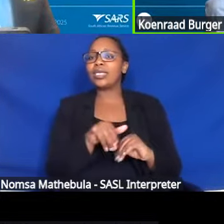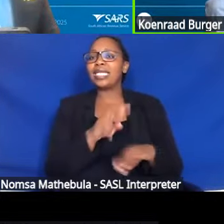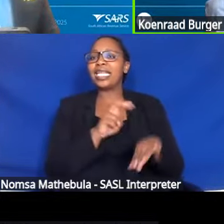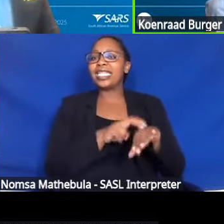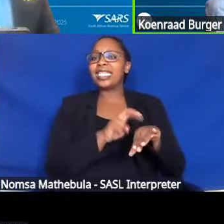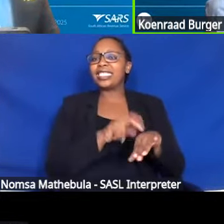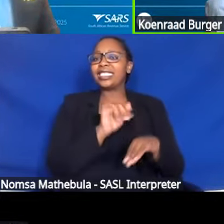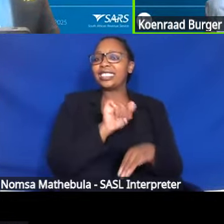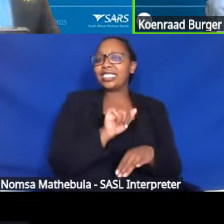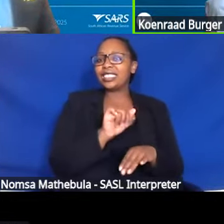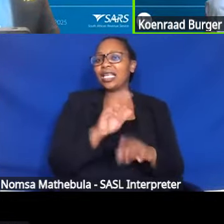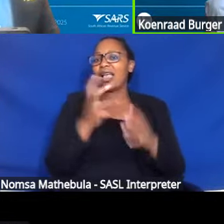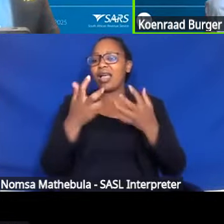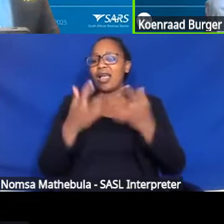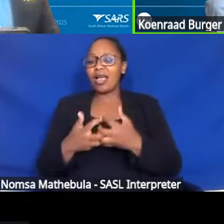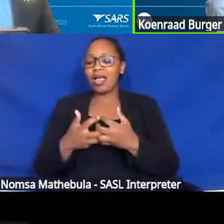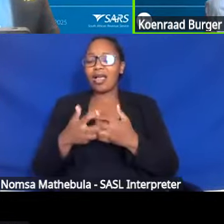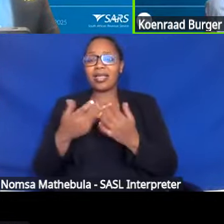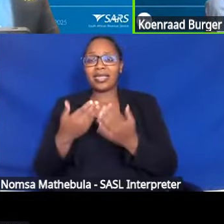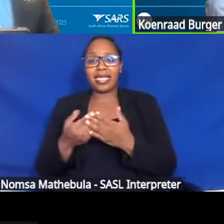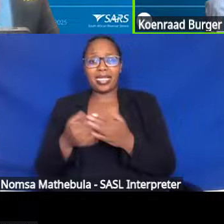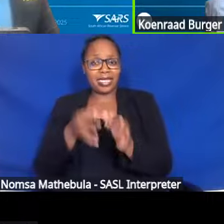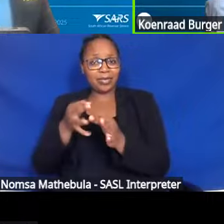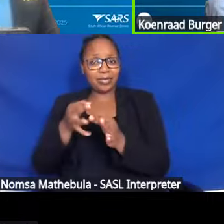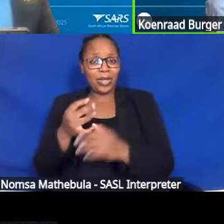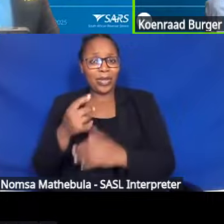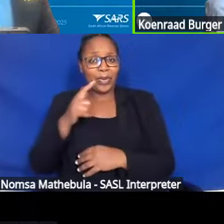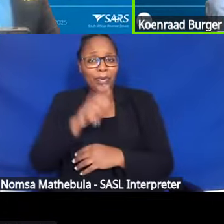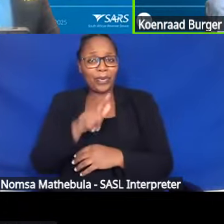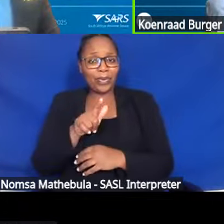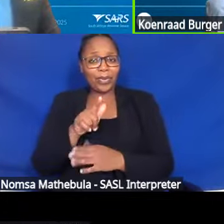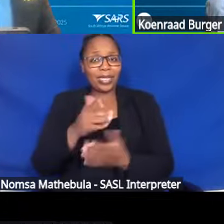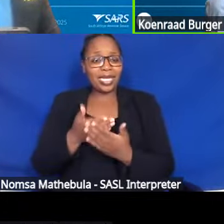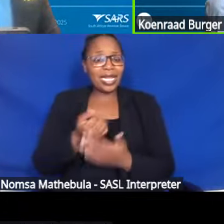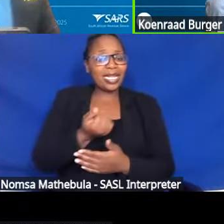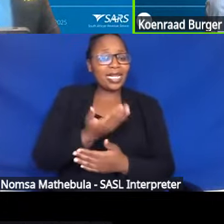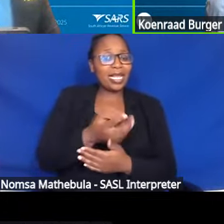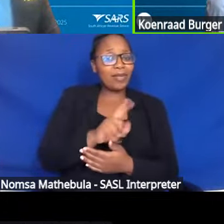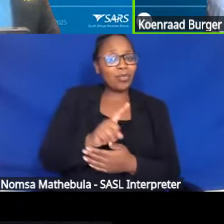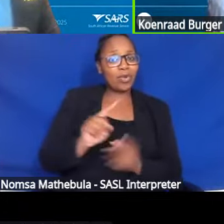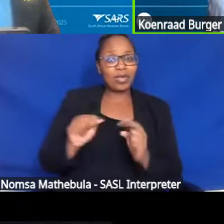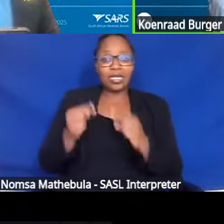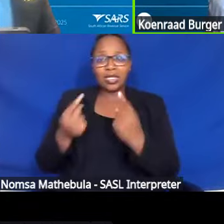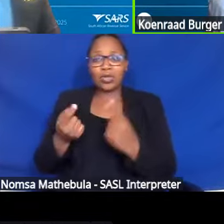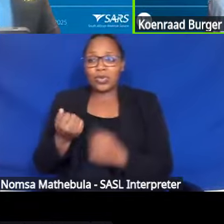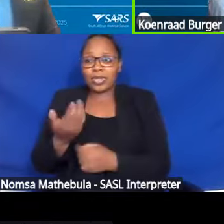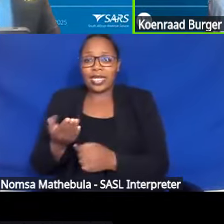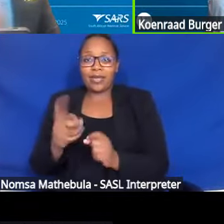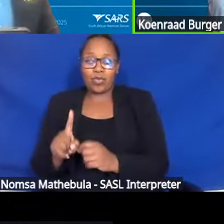explanation as to what can be claimed or not.